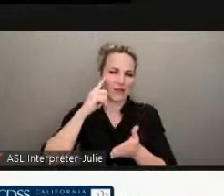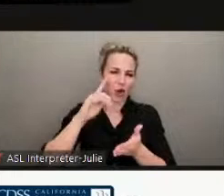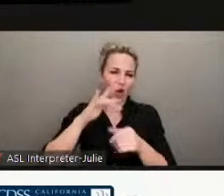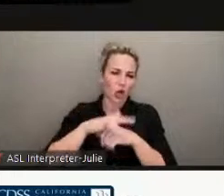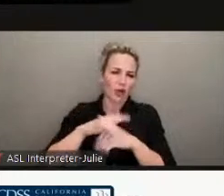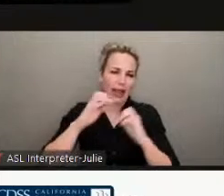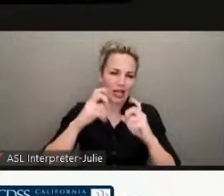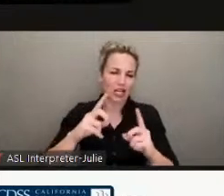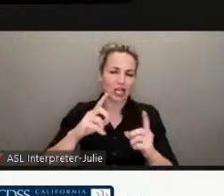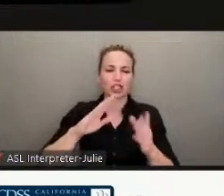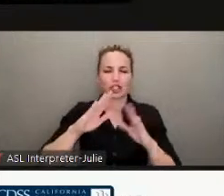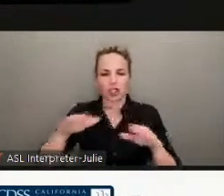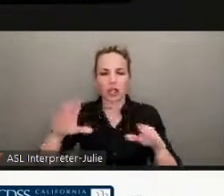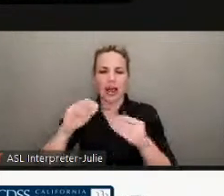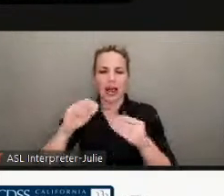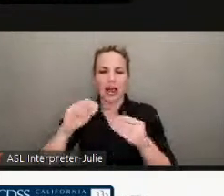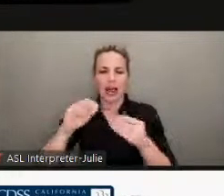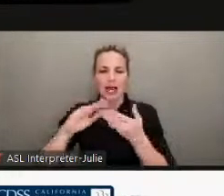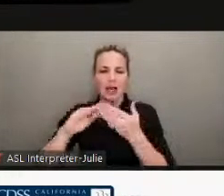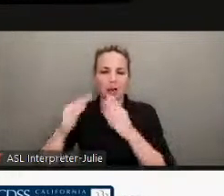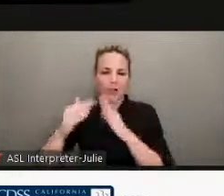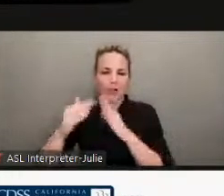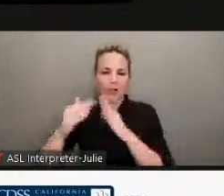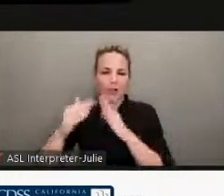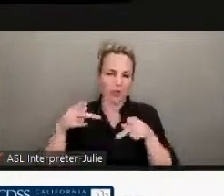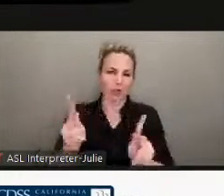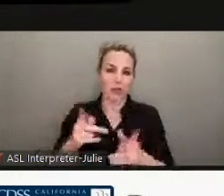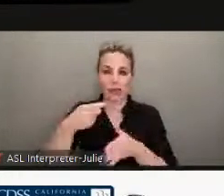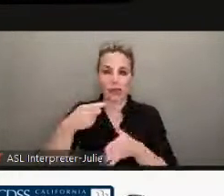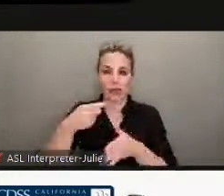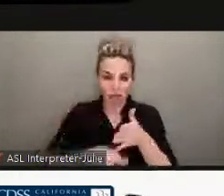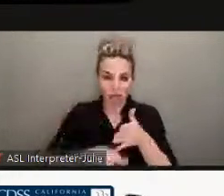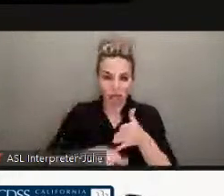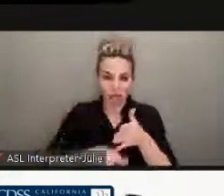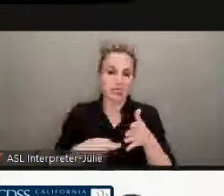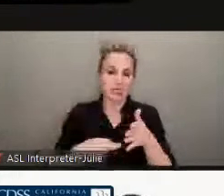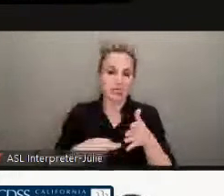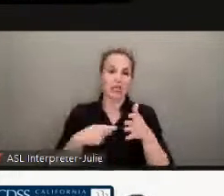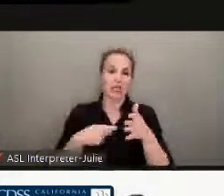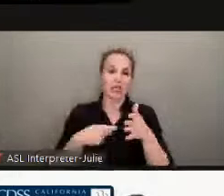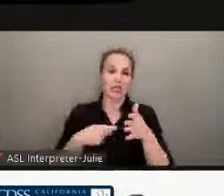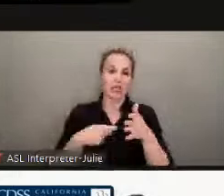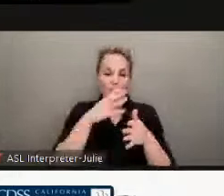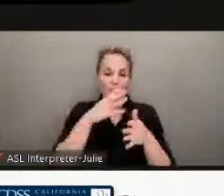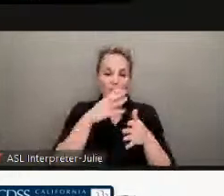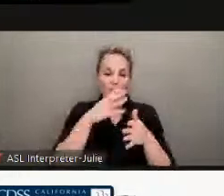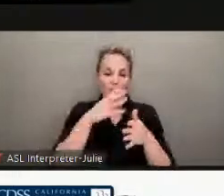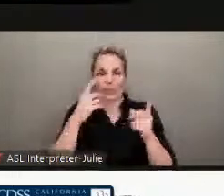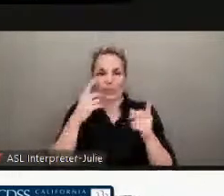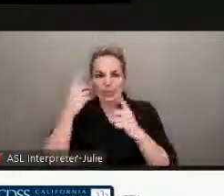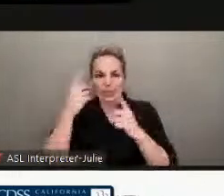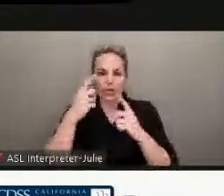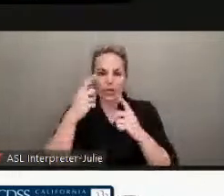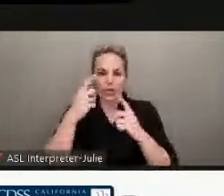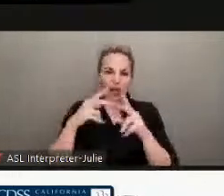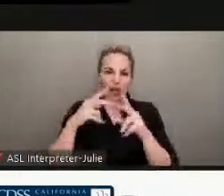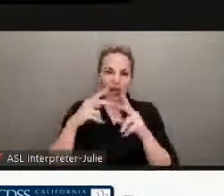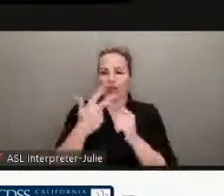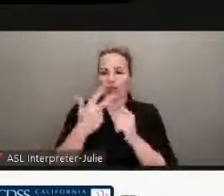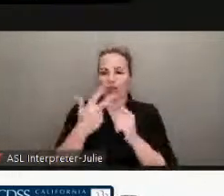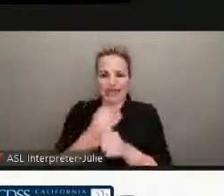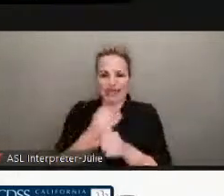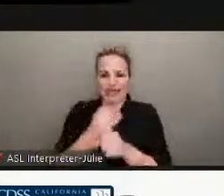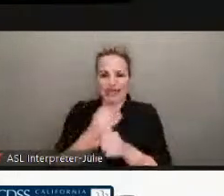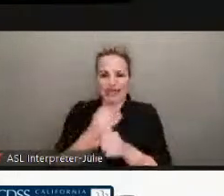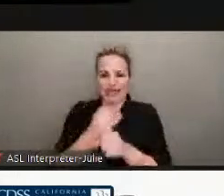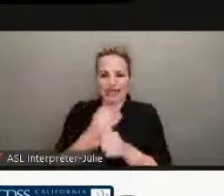children, and communities furthest from opportunity. The cost modeling will be conducted every 3 years to provide updated data. The link to